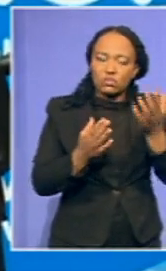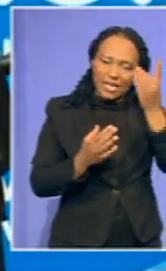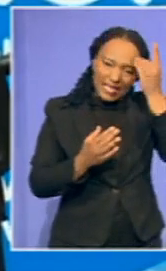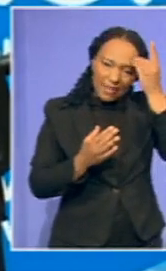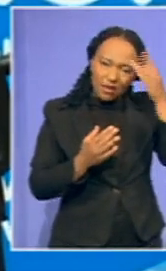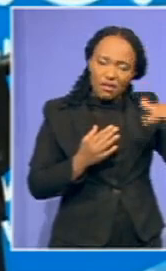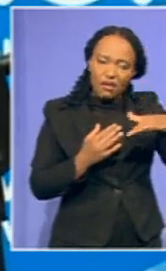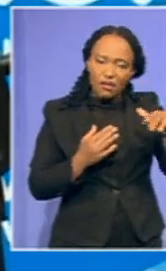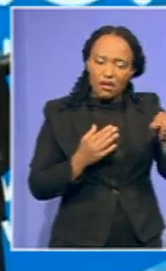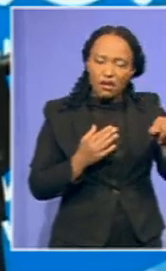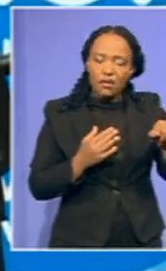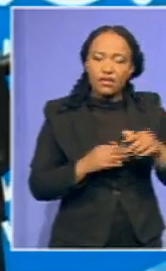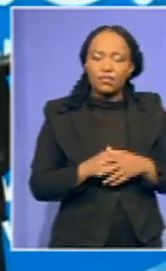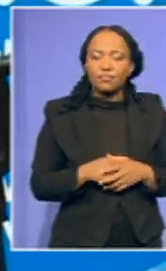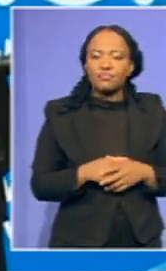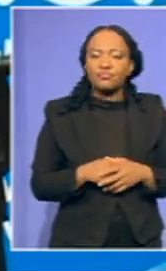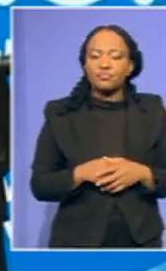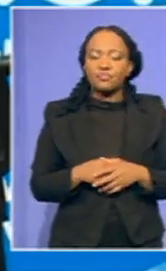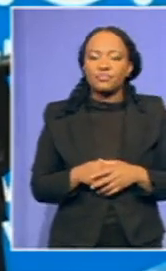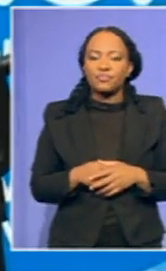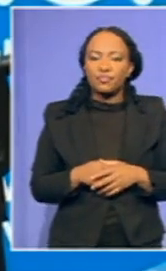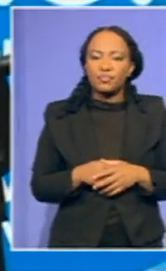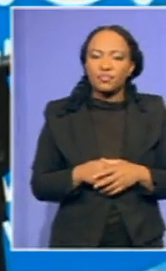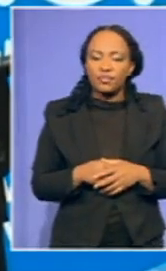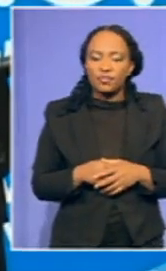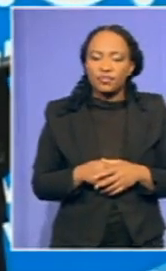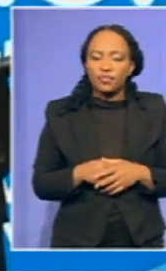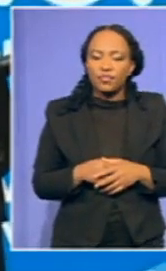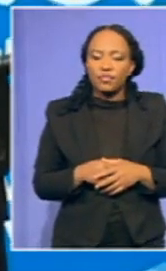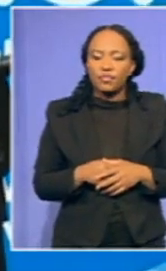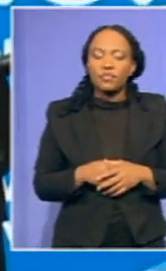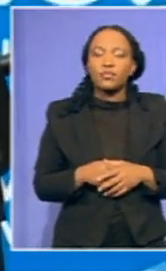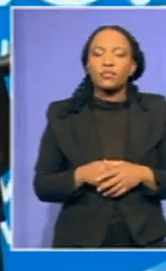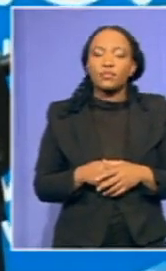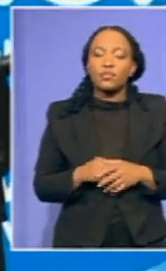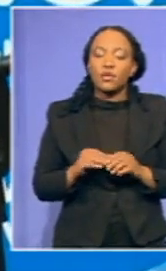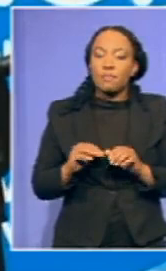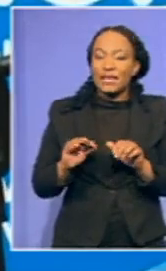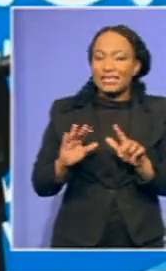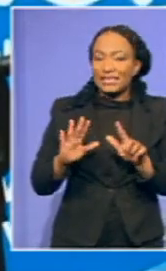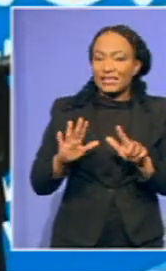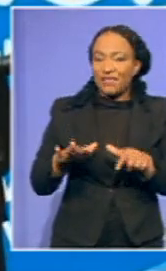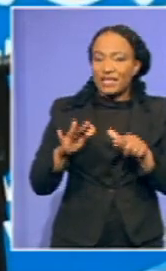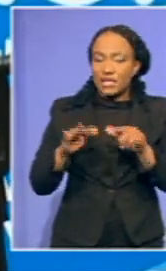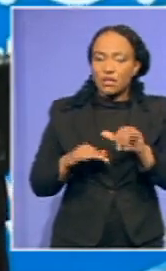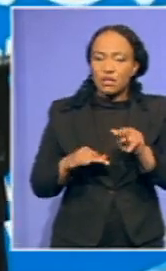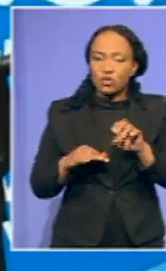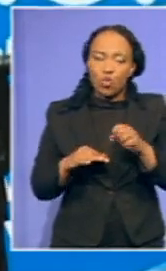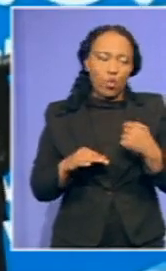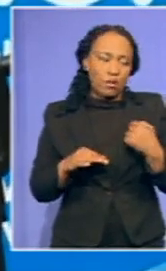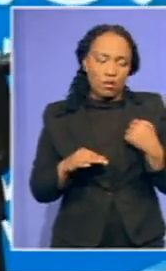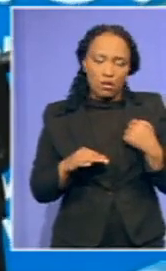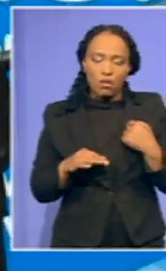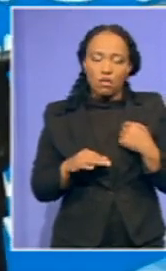was commissioned. The figures that I have with me, on the 17th of June, we were able to